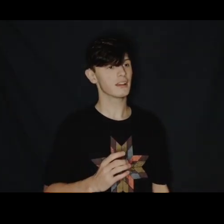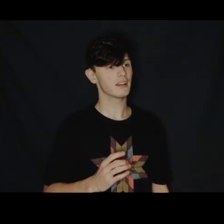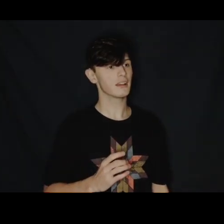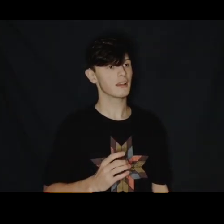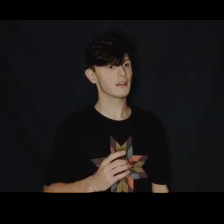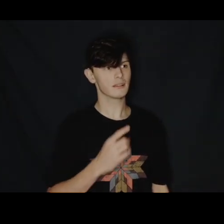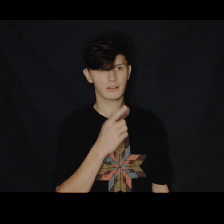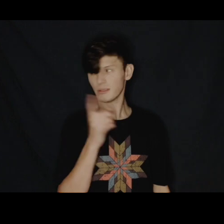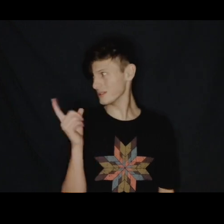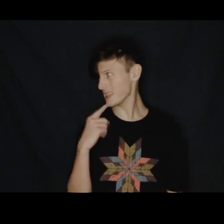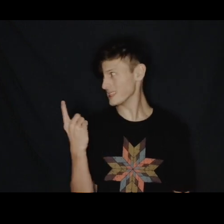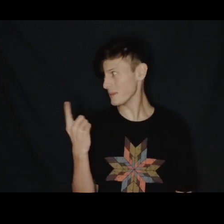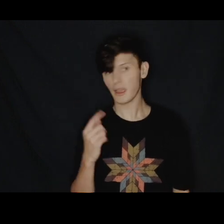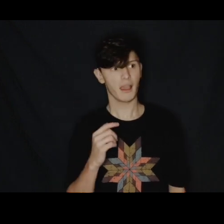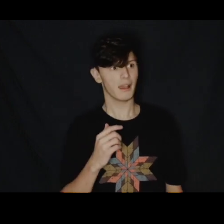Did you say something?